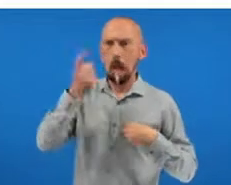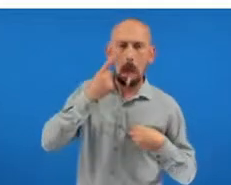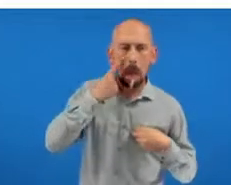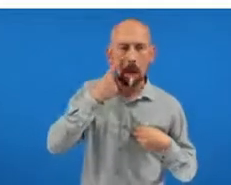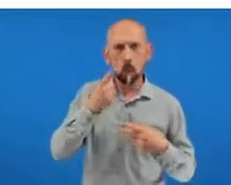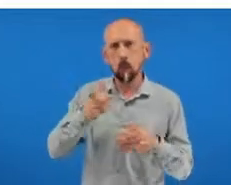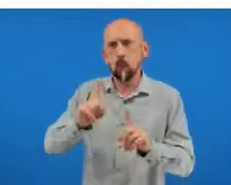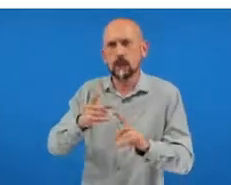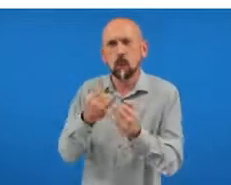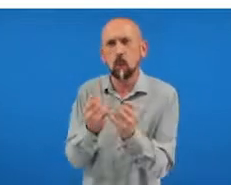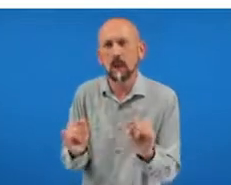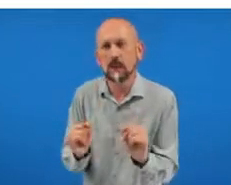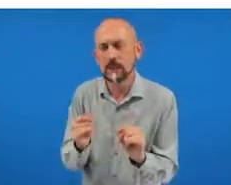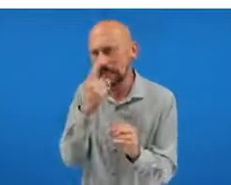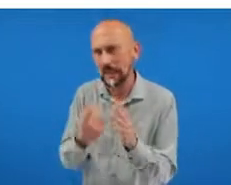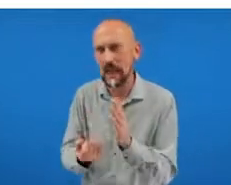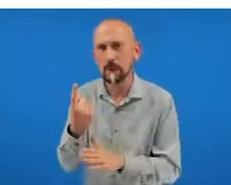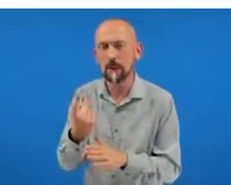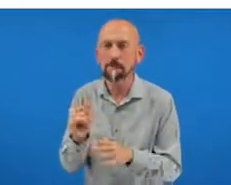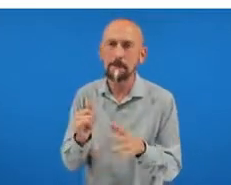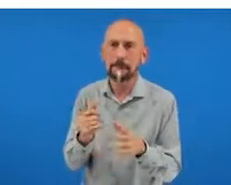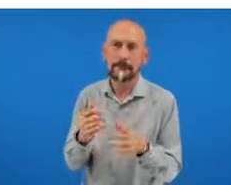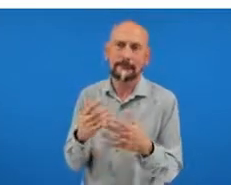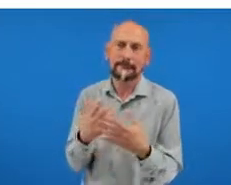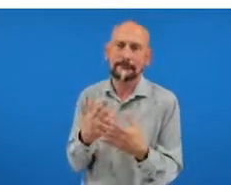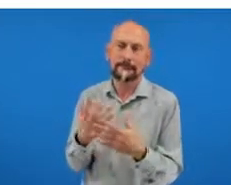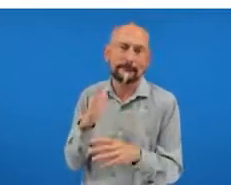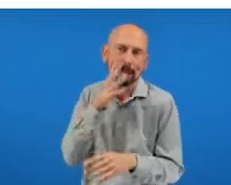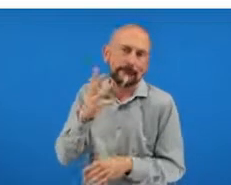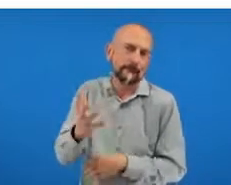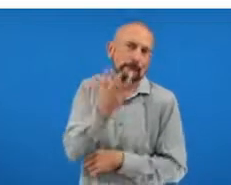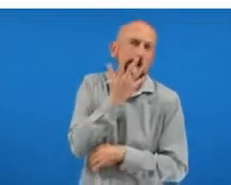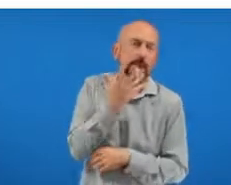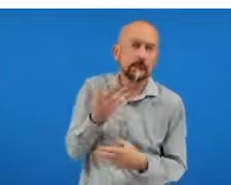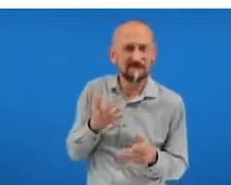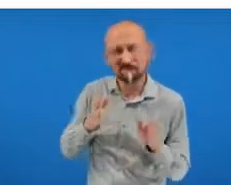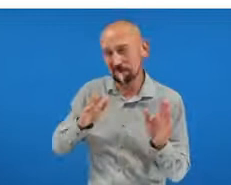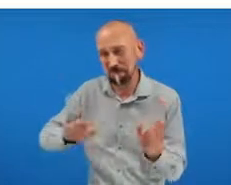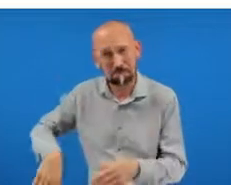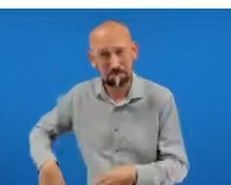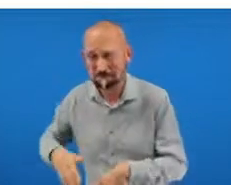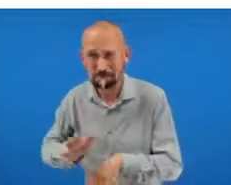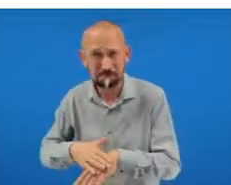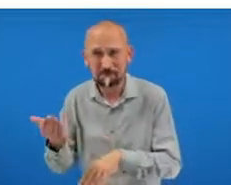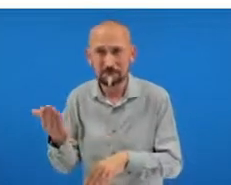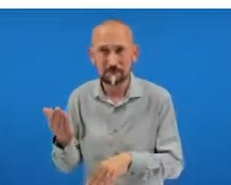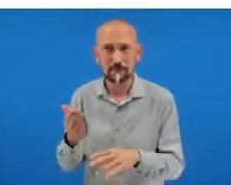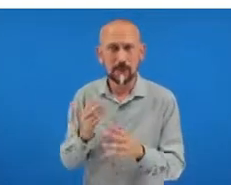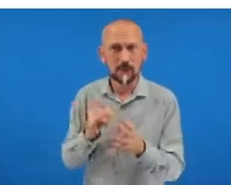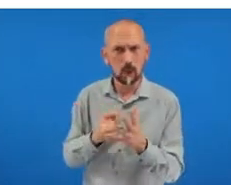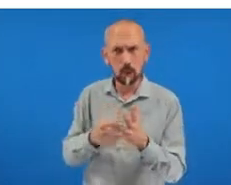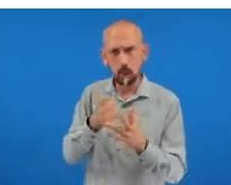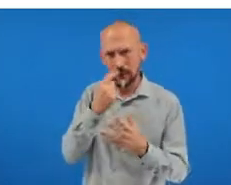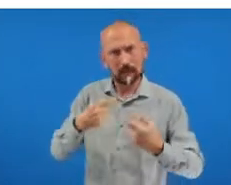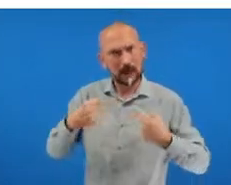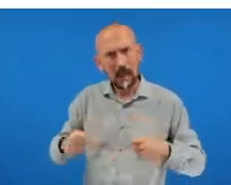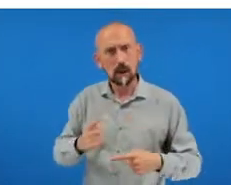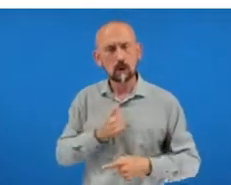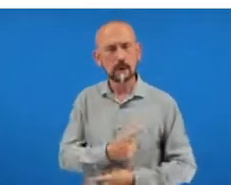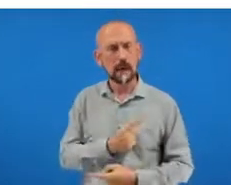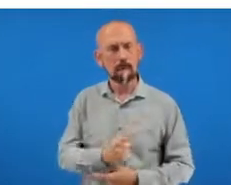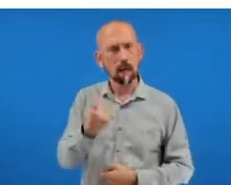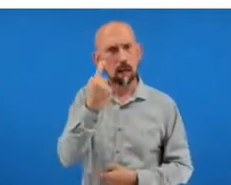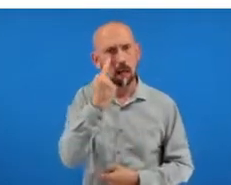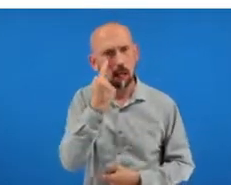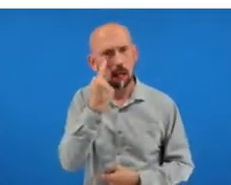lose all your dignity? Like, what's that anyway? So I guess it's about making that space for yourself and just testing it, doing